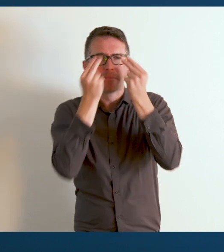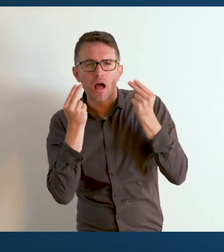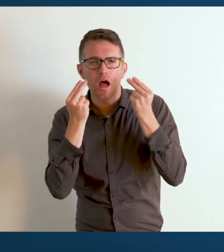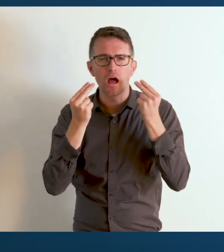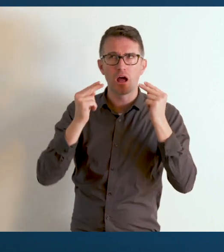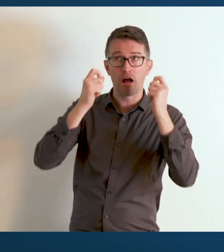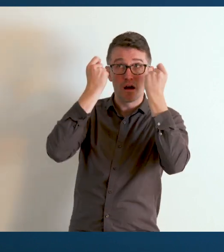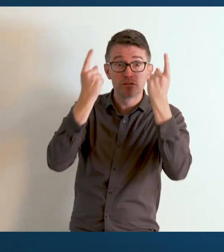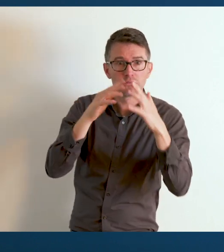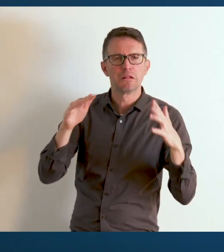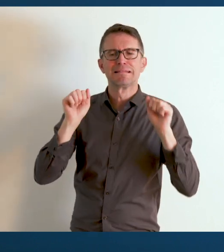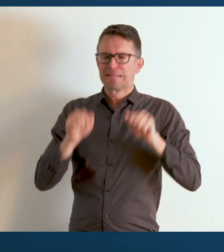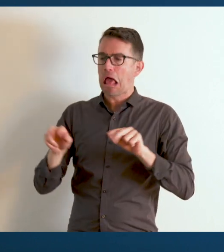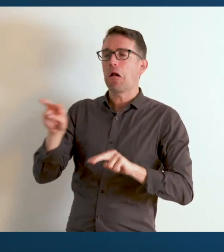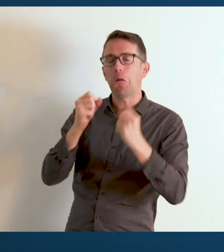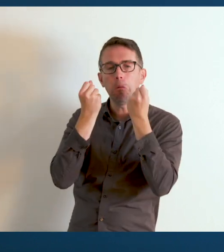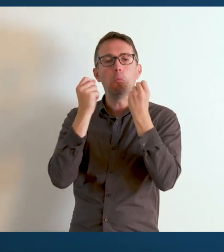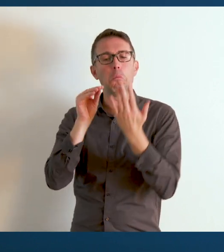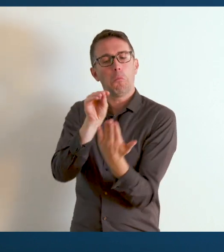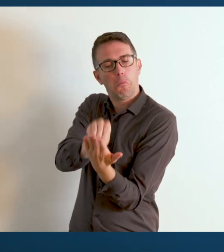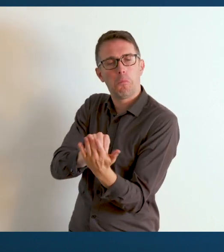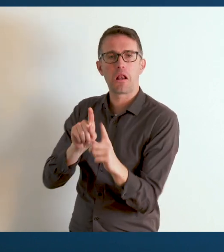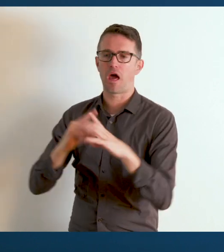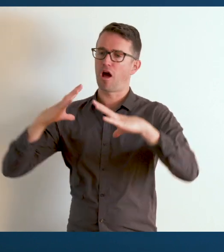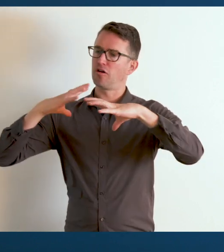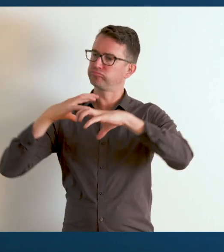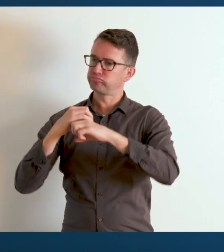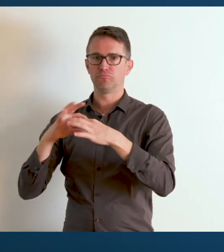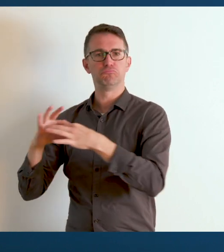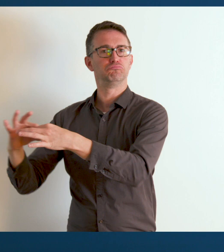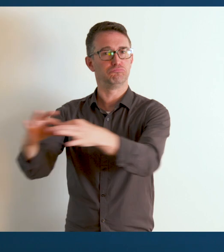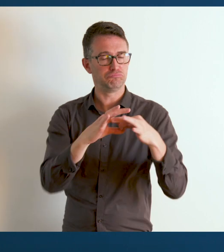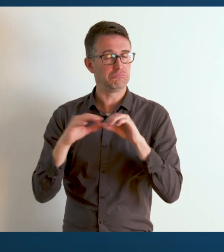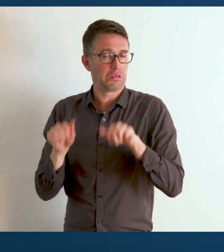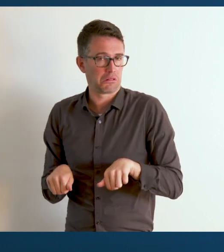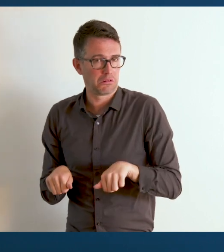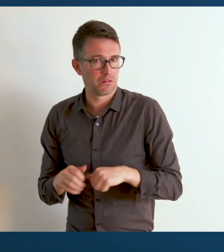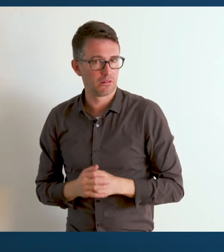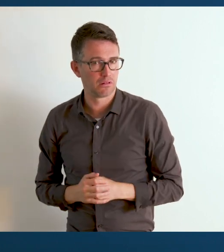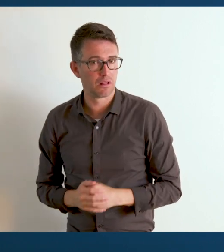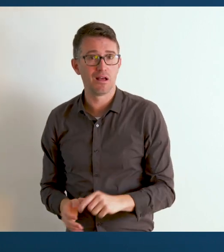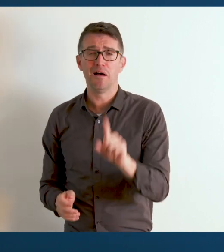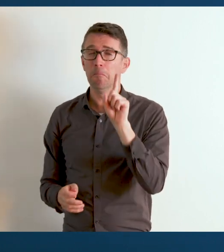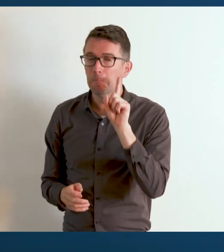a societal understanding, then you may be able to make more